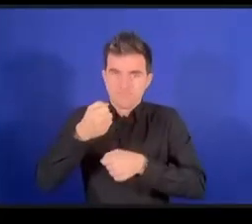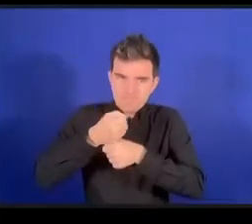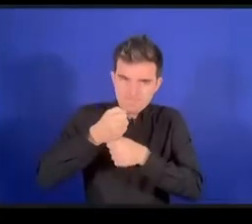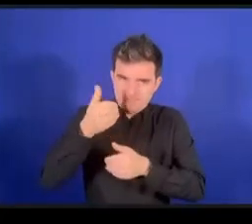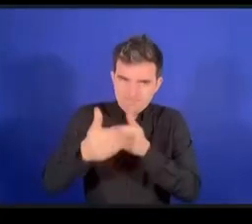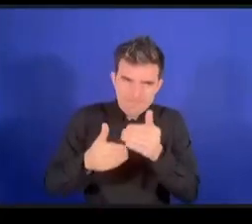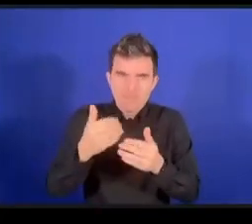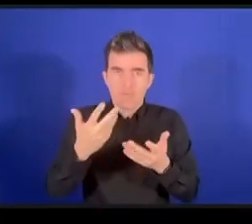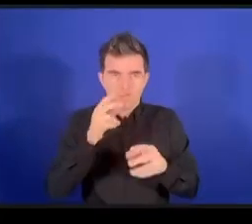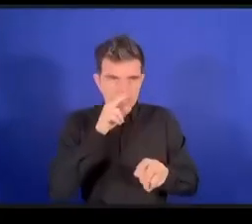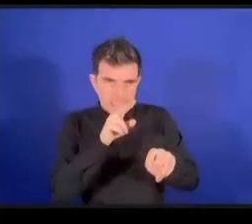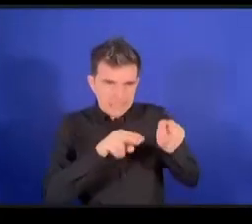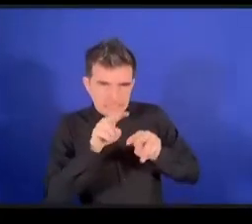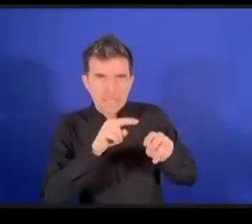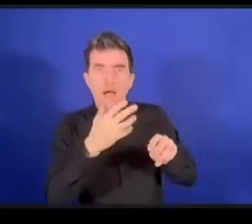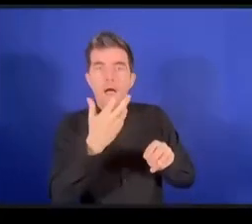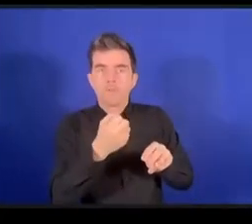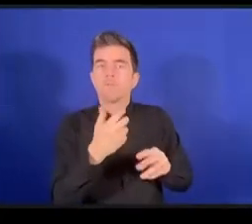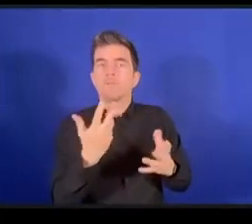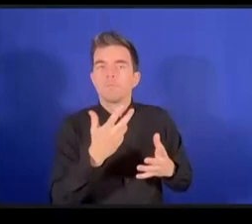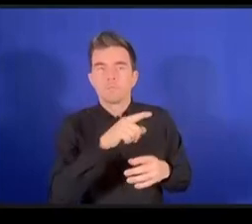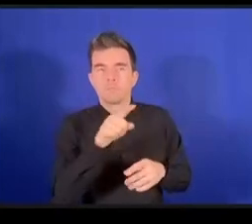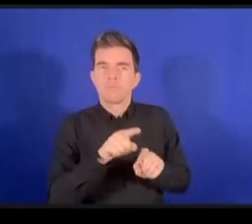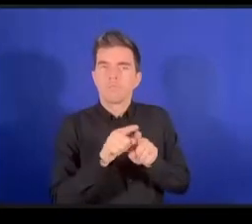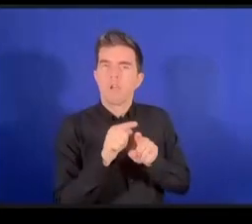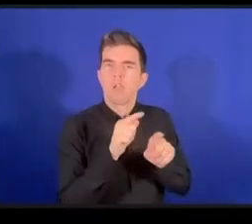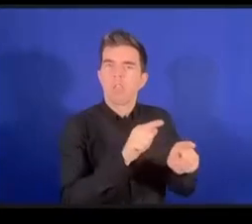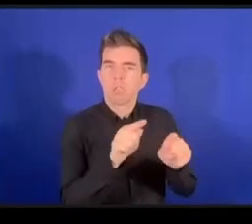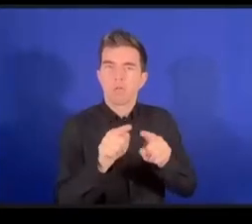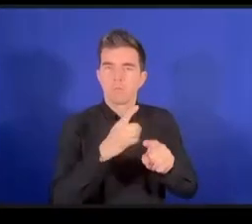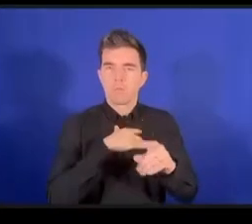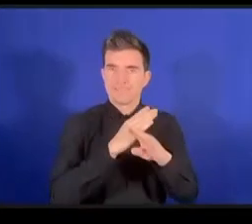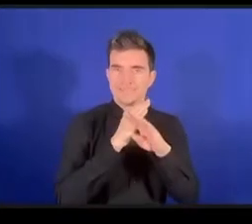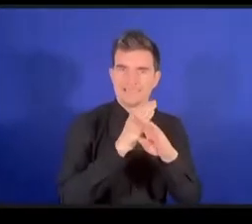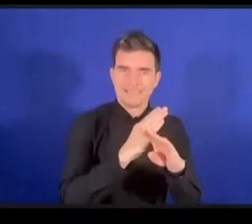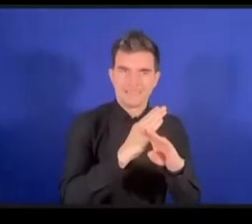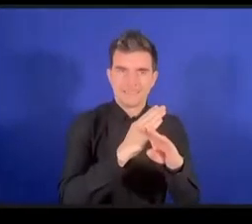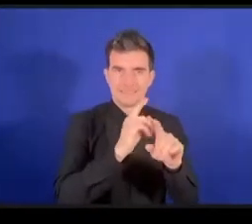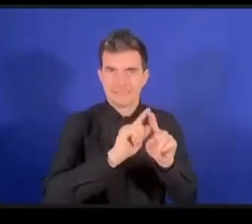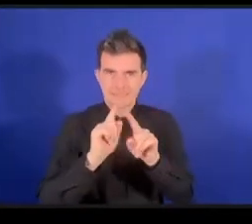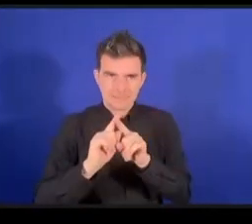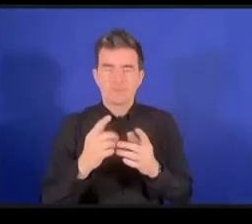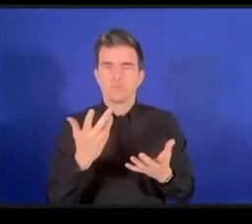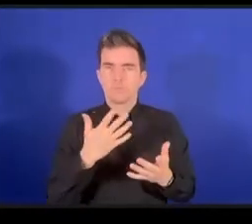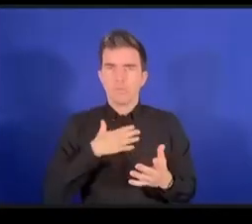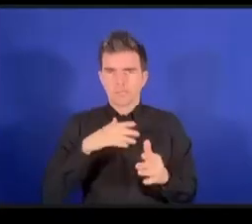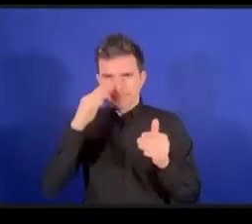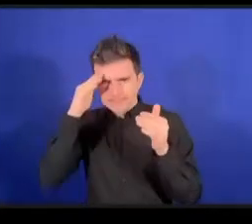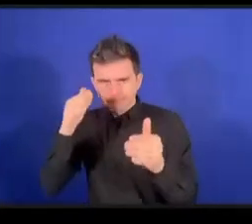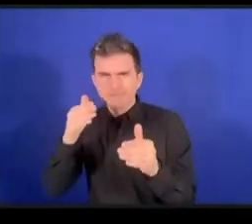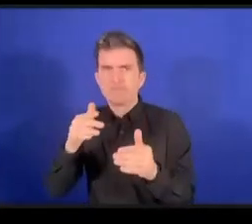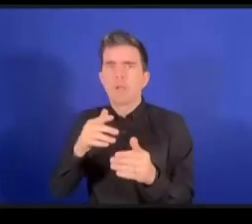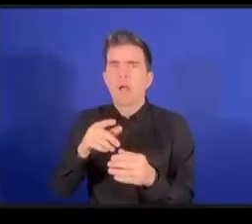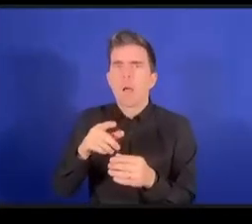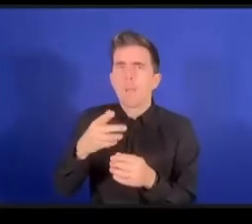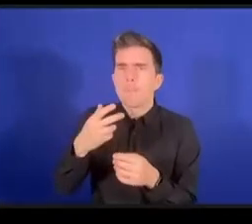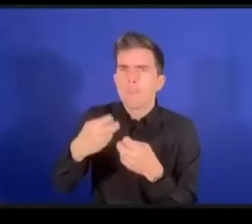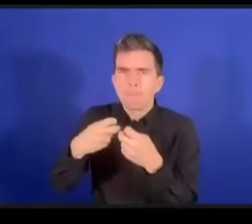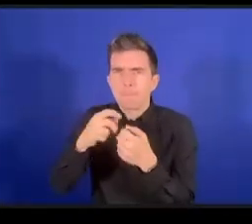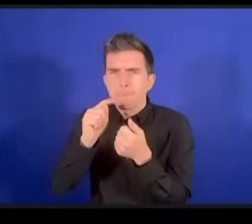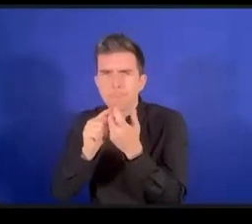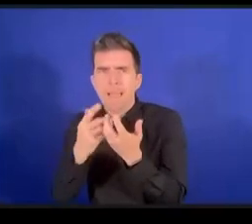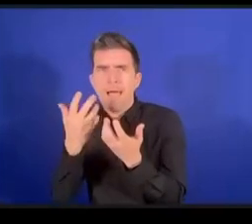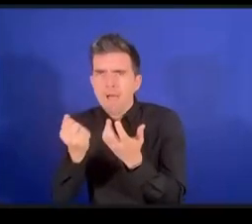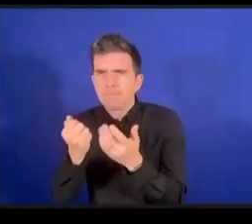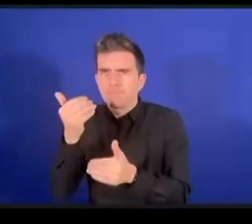together, and also find the funding to do these things, and the way to have teeth so that they can act upon the